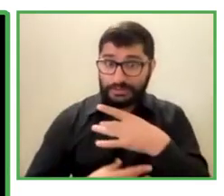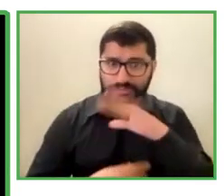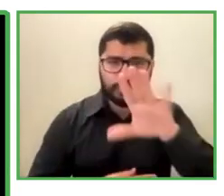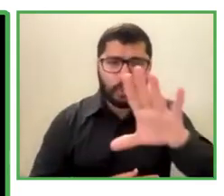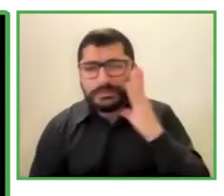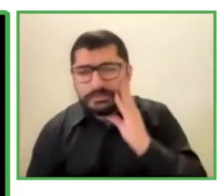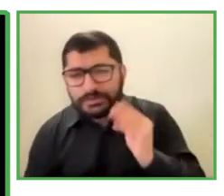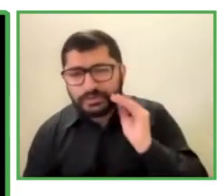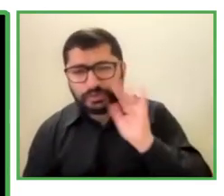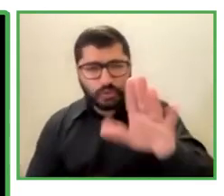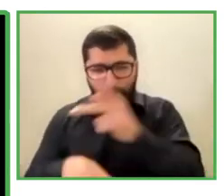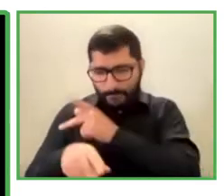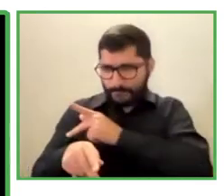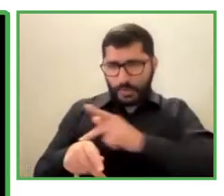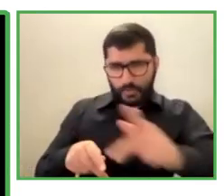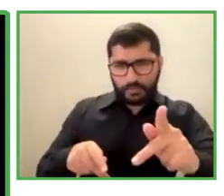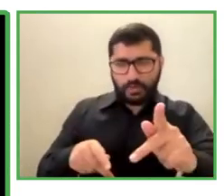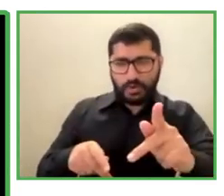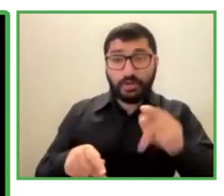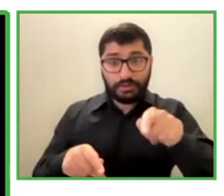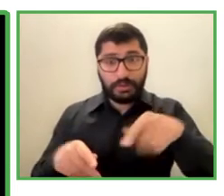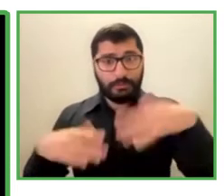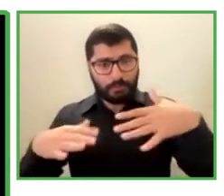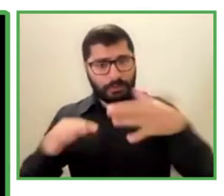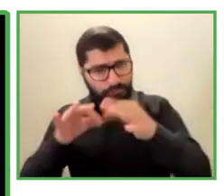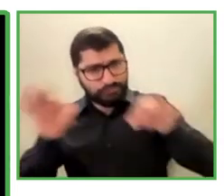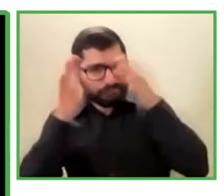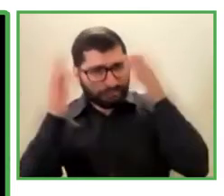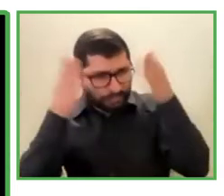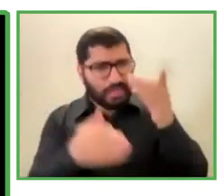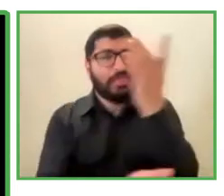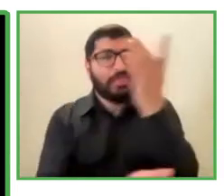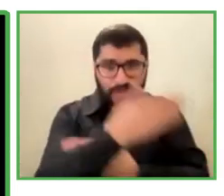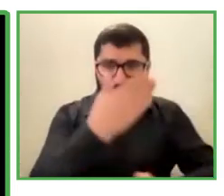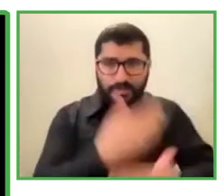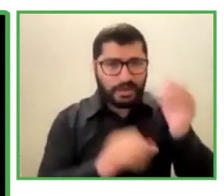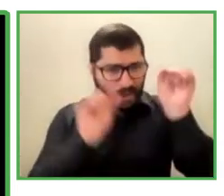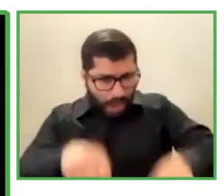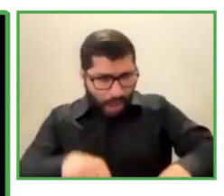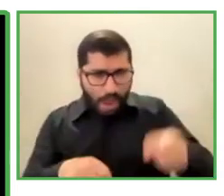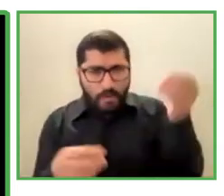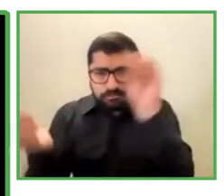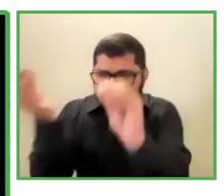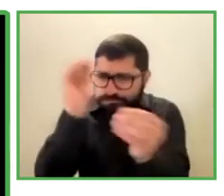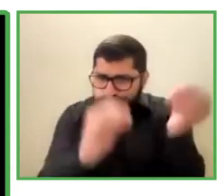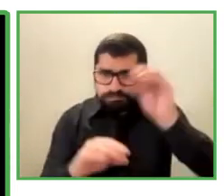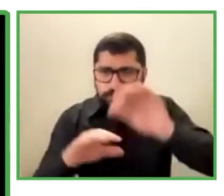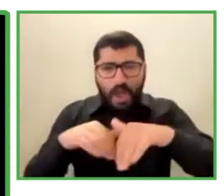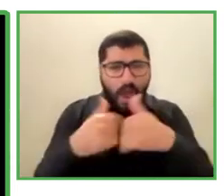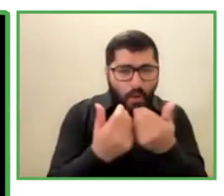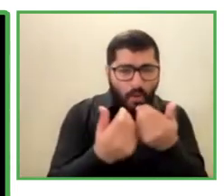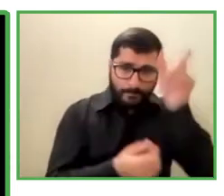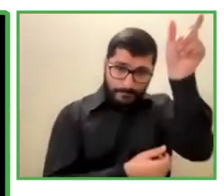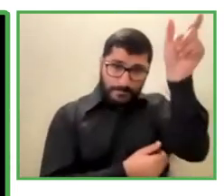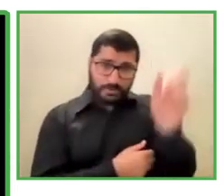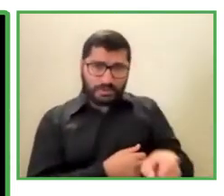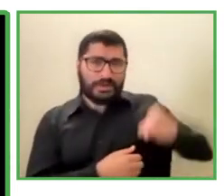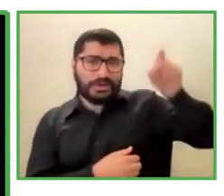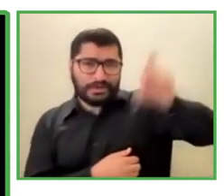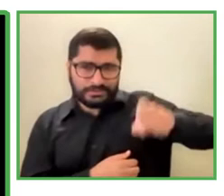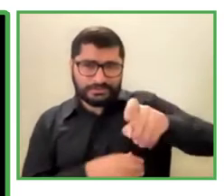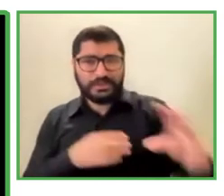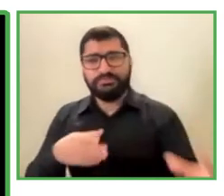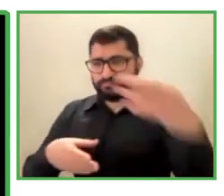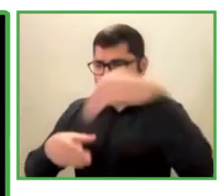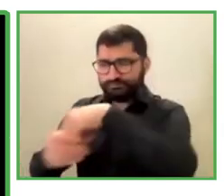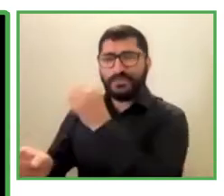professional experience, and the disability of the person that if, and also if they need some type of